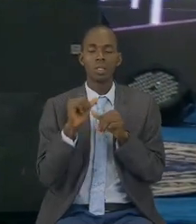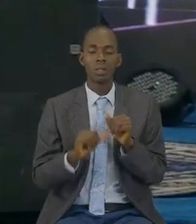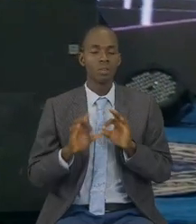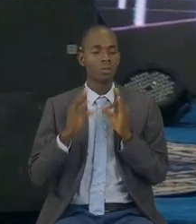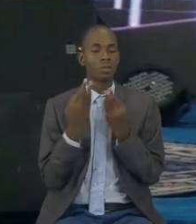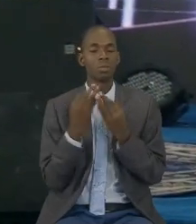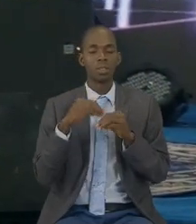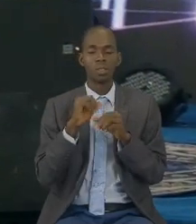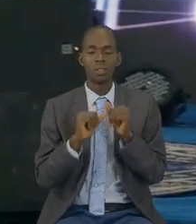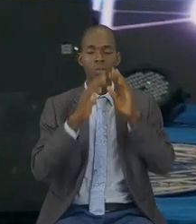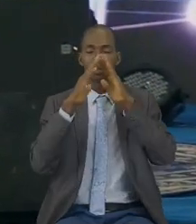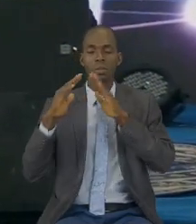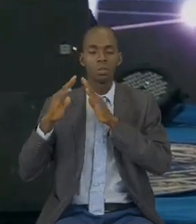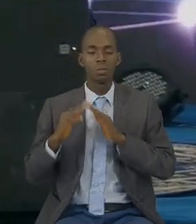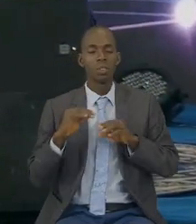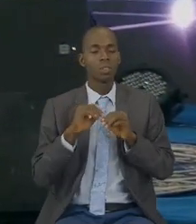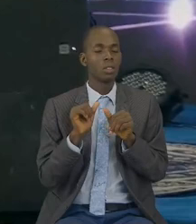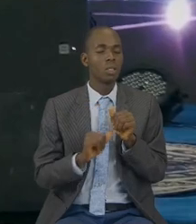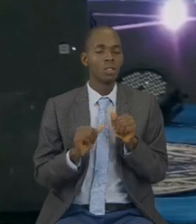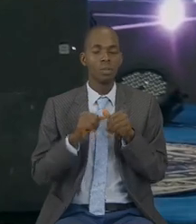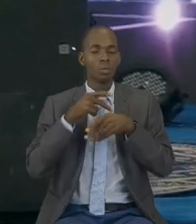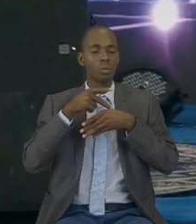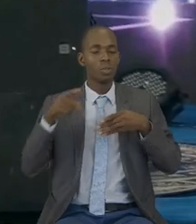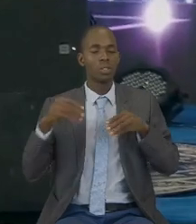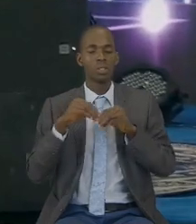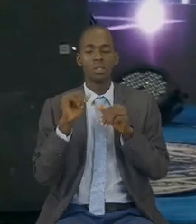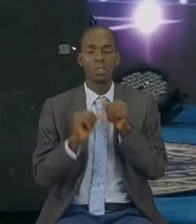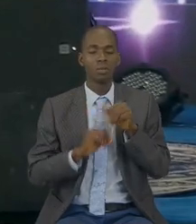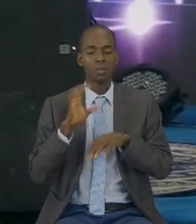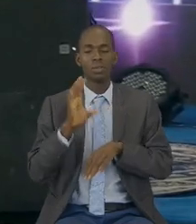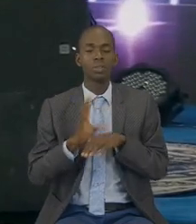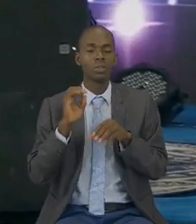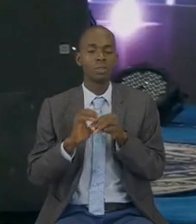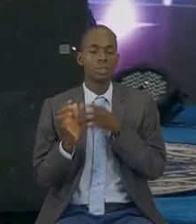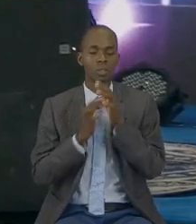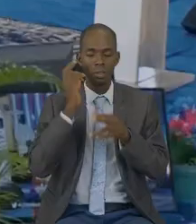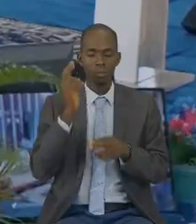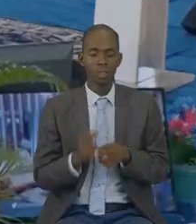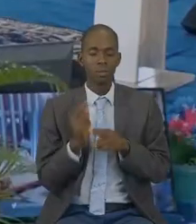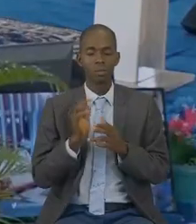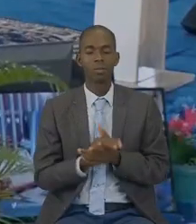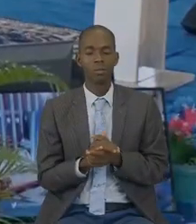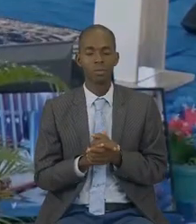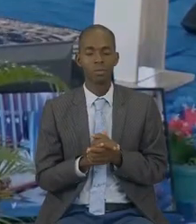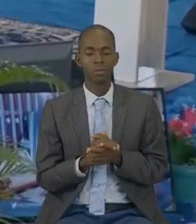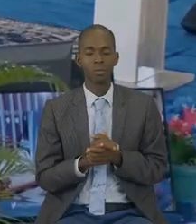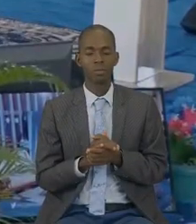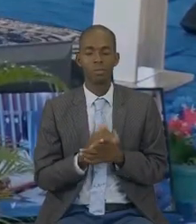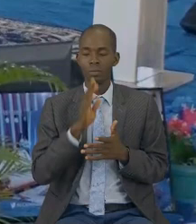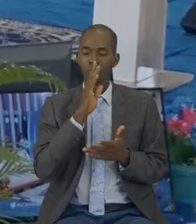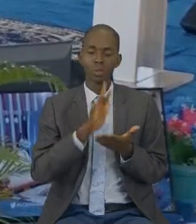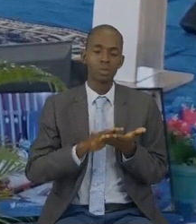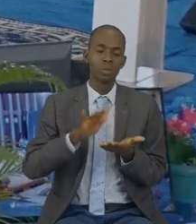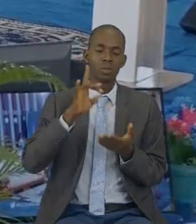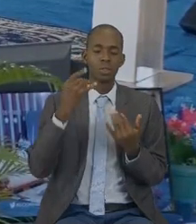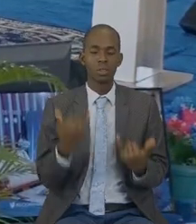every community, and in every profession, in every church, in Jesus' name. Be glorified